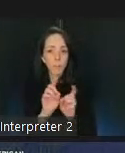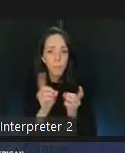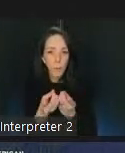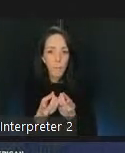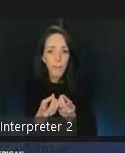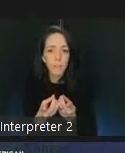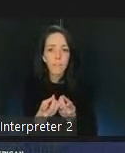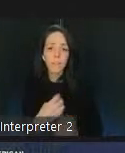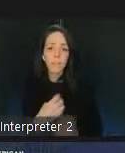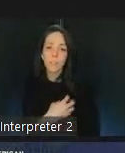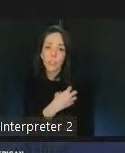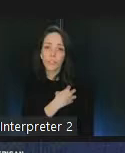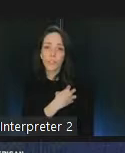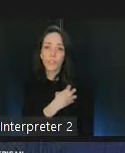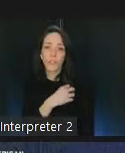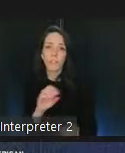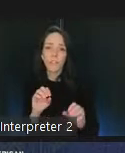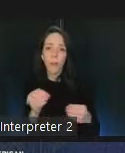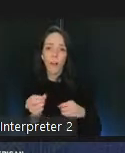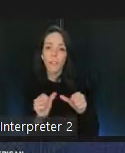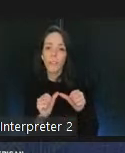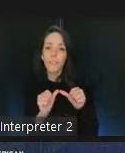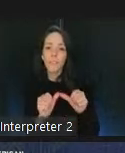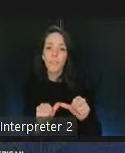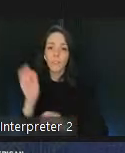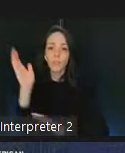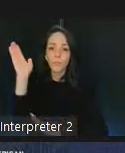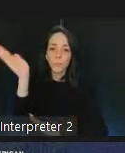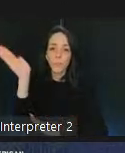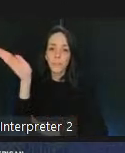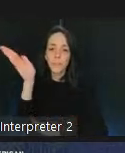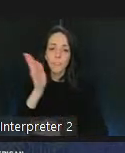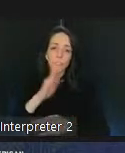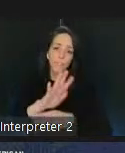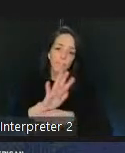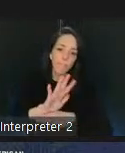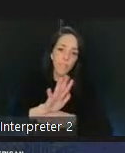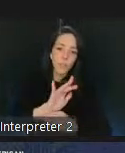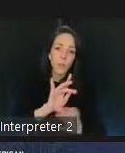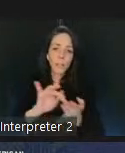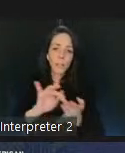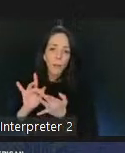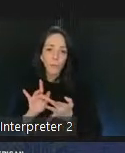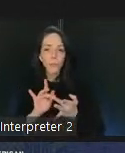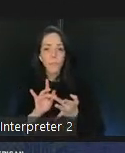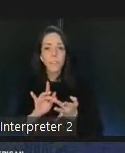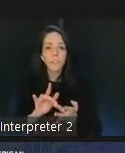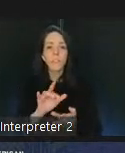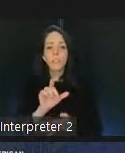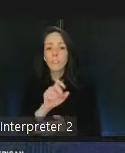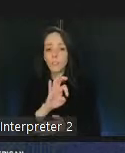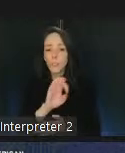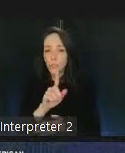continues to create presentations, videos, outreach, and social media in Spanish.